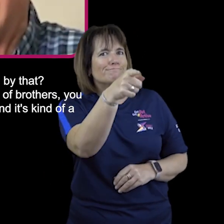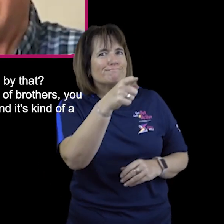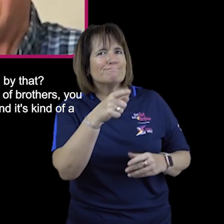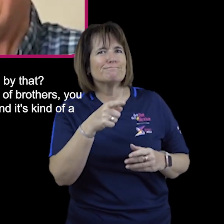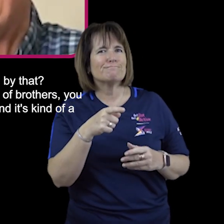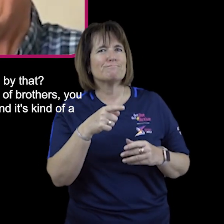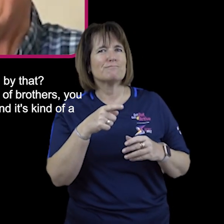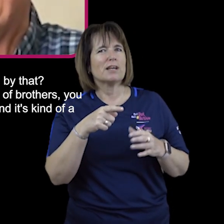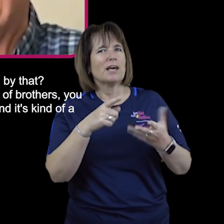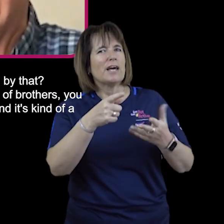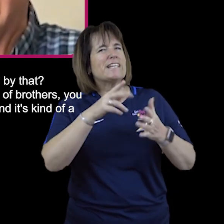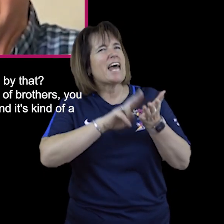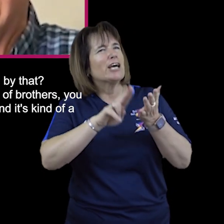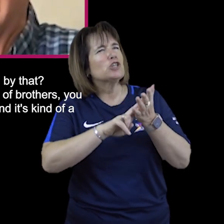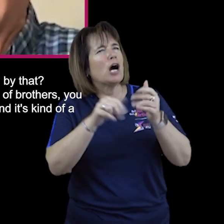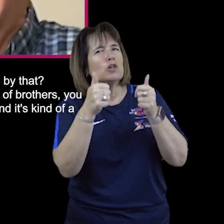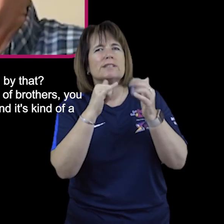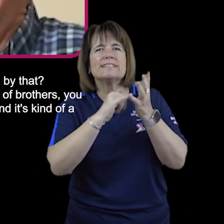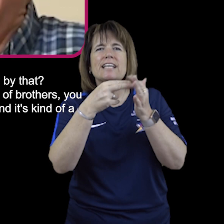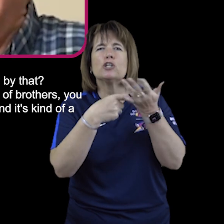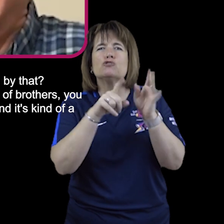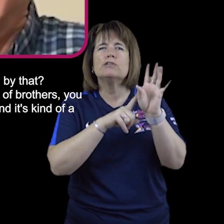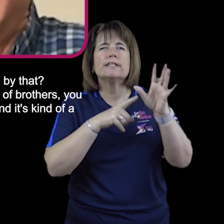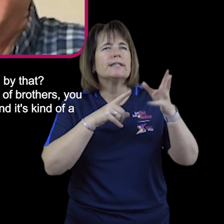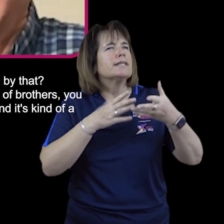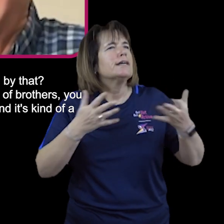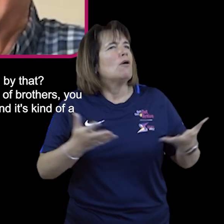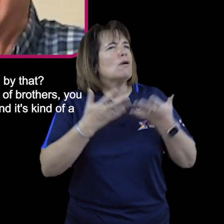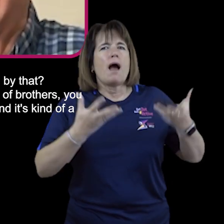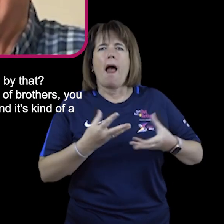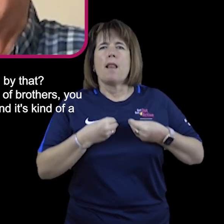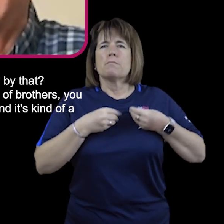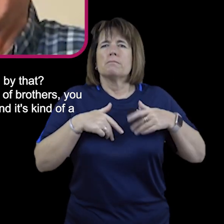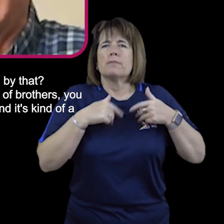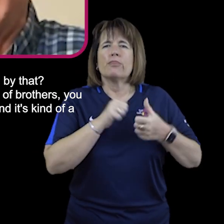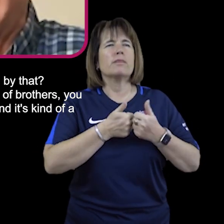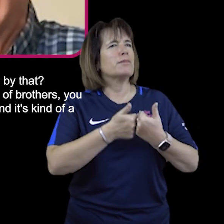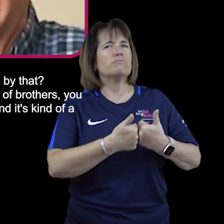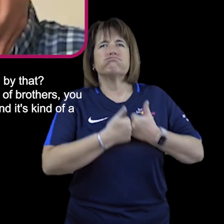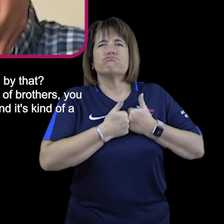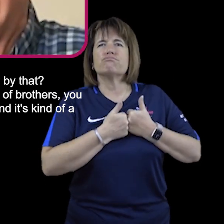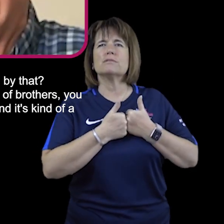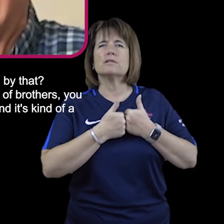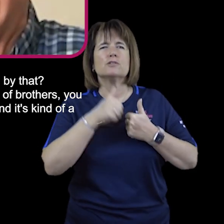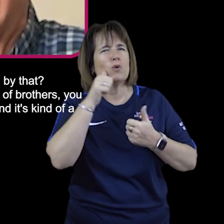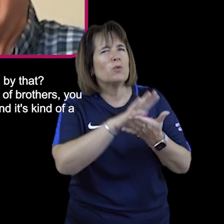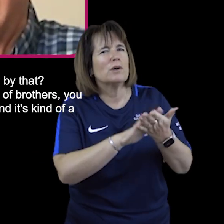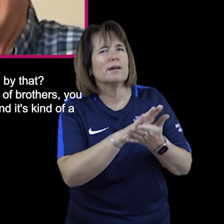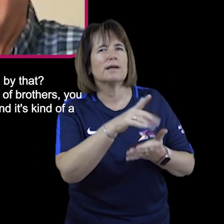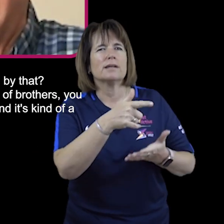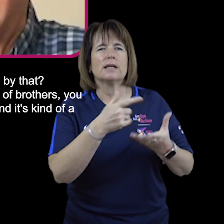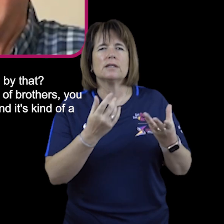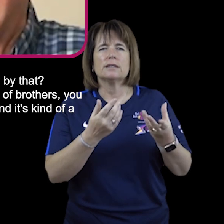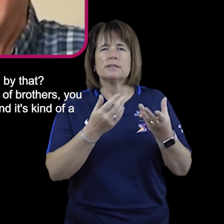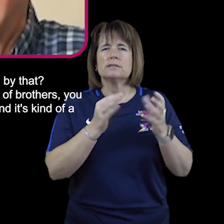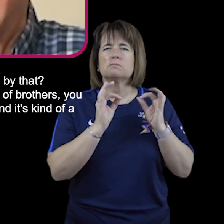don't you find nature is incredibly sensory? Do you know what I mean by that? Yeah. There's something, I find it